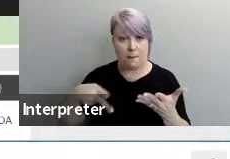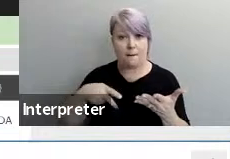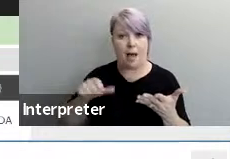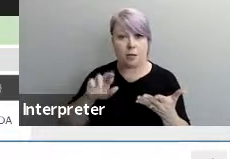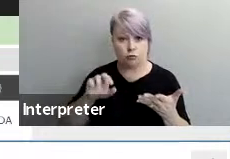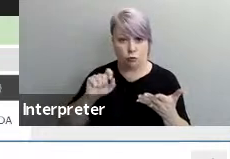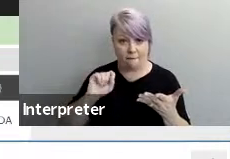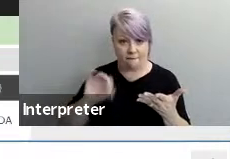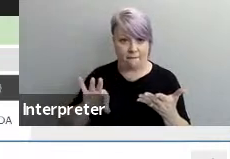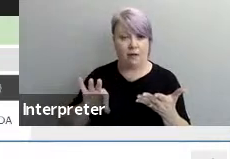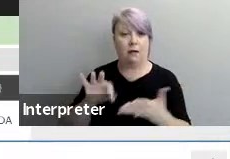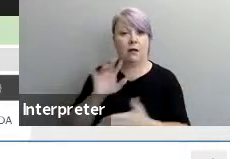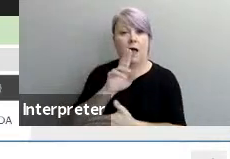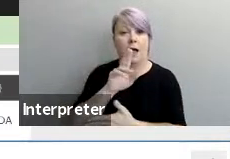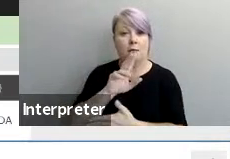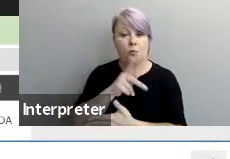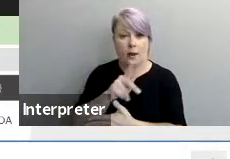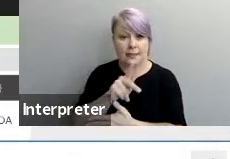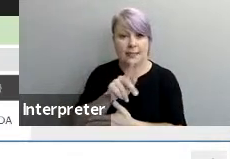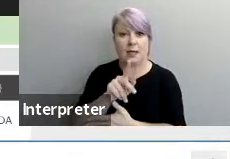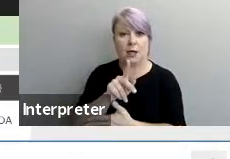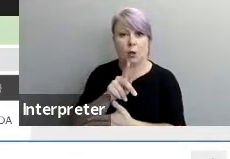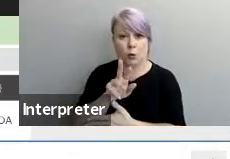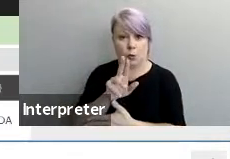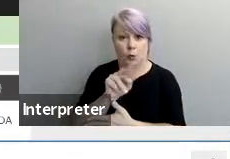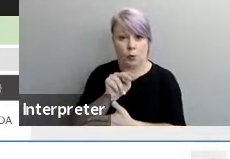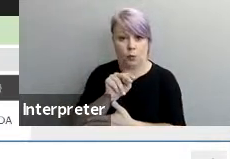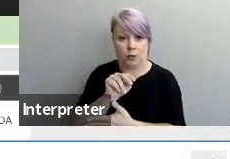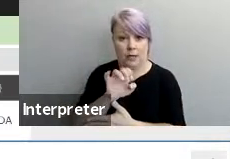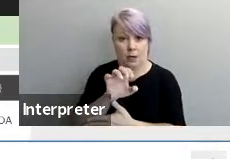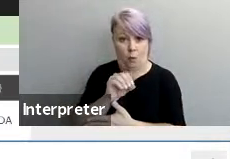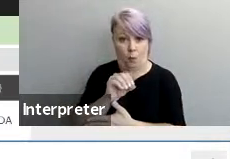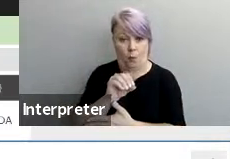Petrov? Yes. And President Cunningham?